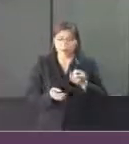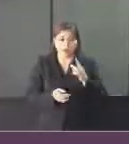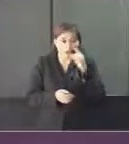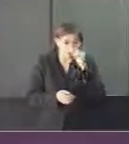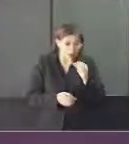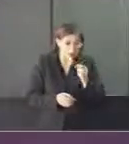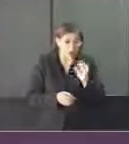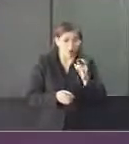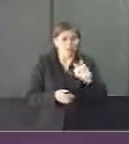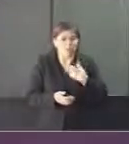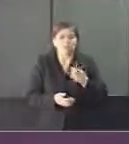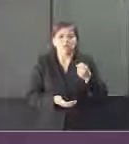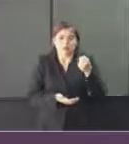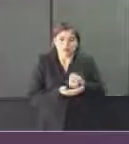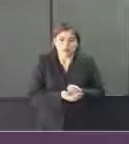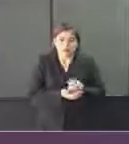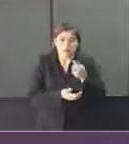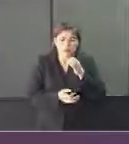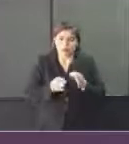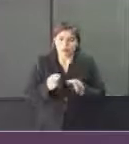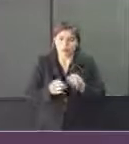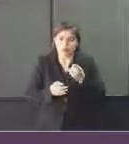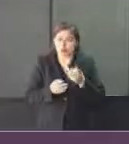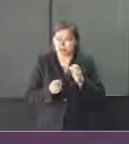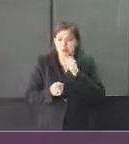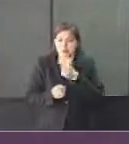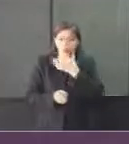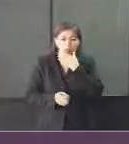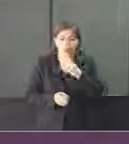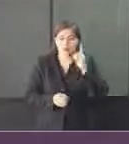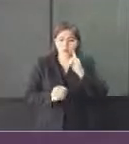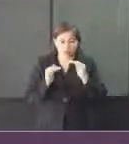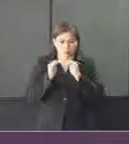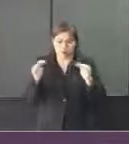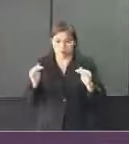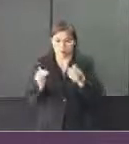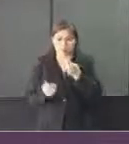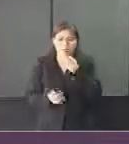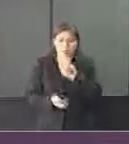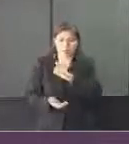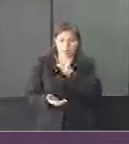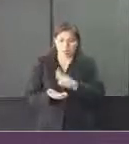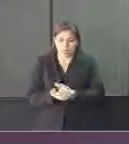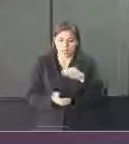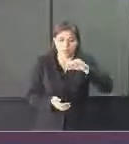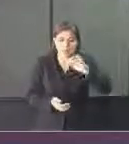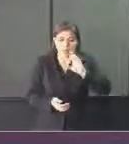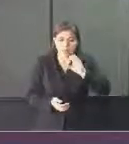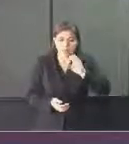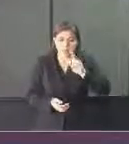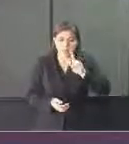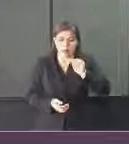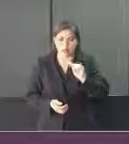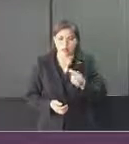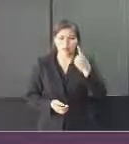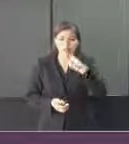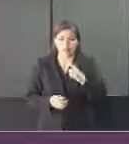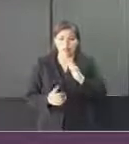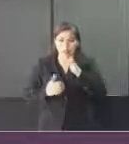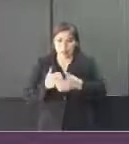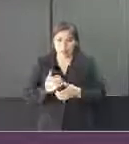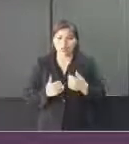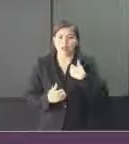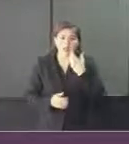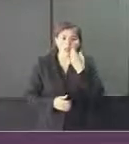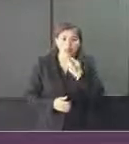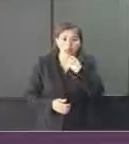issue judgments and sentences with a gender perspective. This is what our Micaela law sets forth. Just